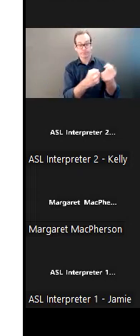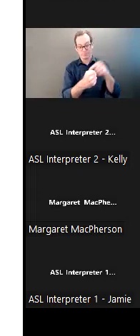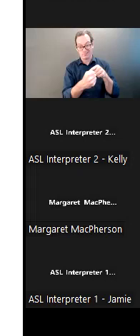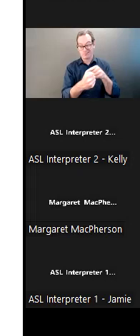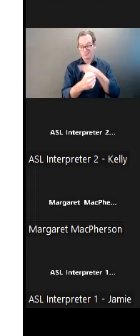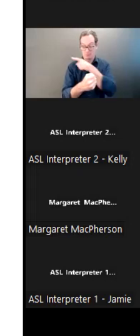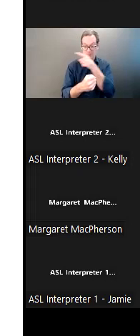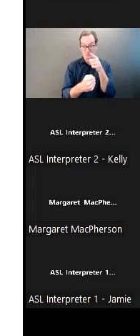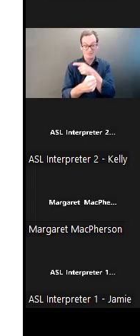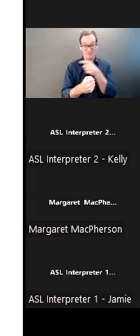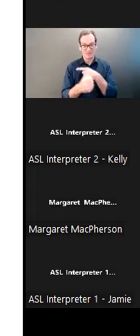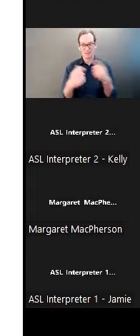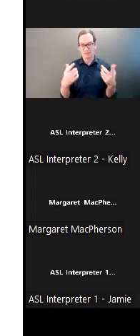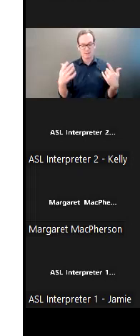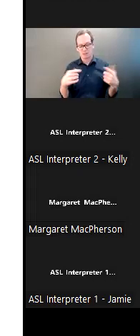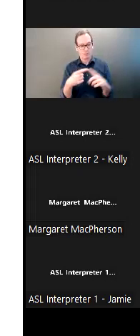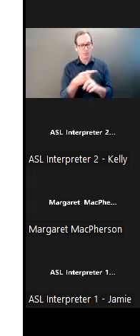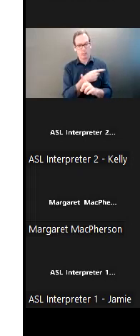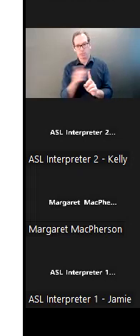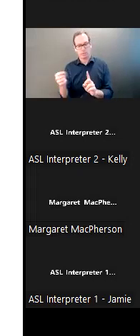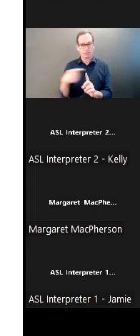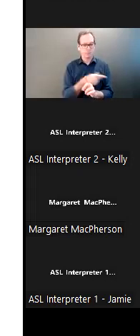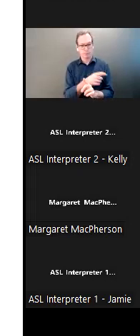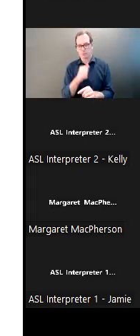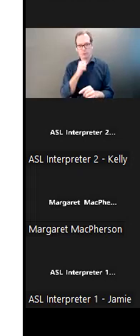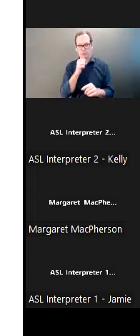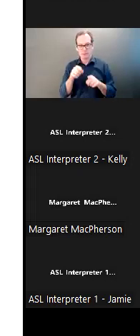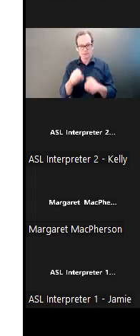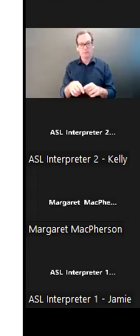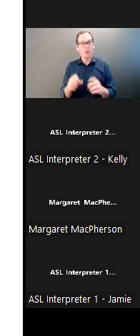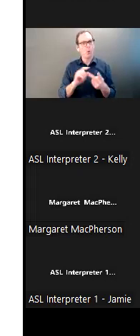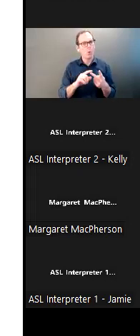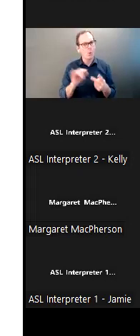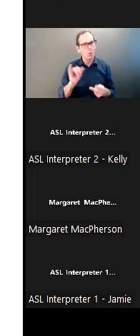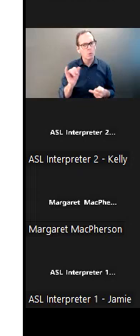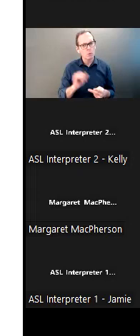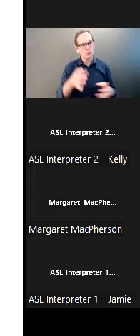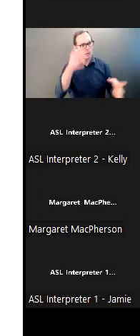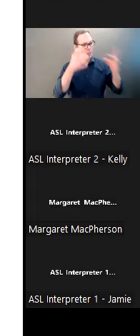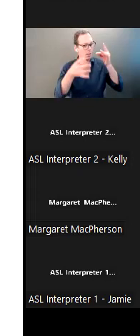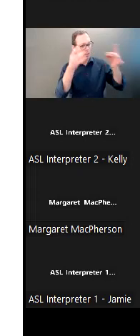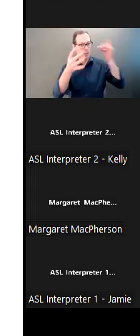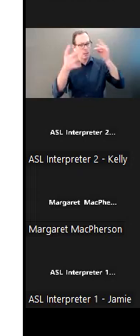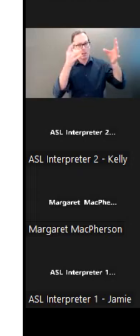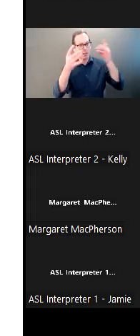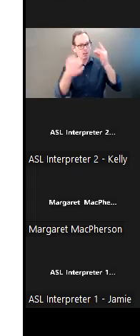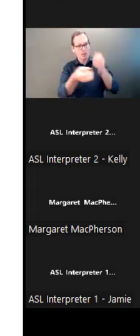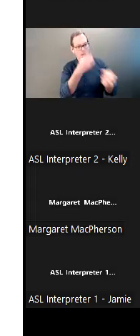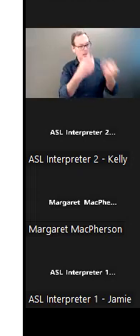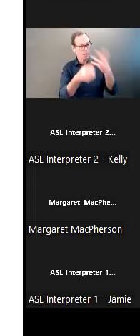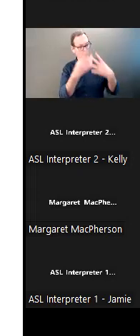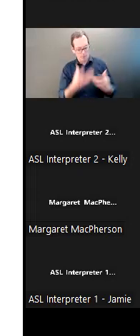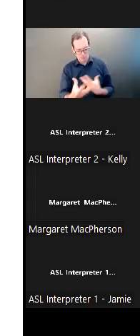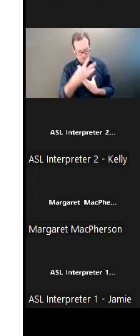do. But also, especially those who are working with groups and individuals who have experienced a lot of trauma, is the idea